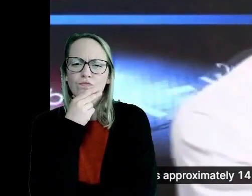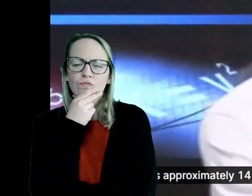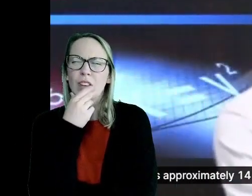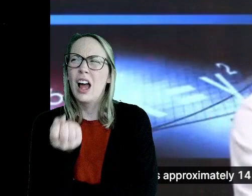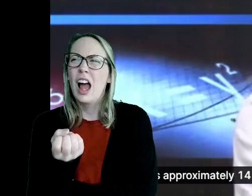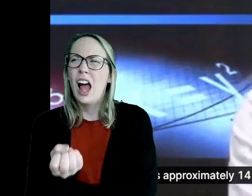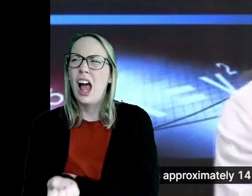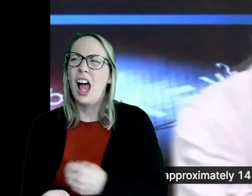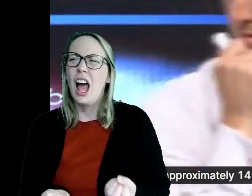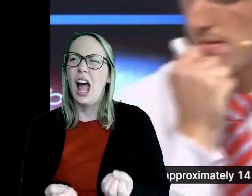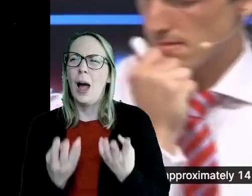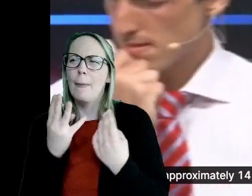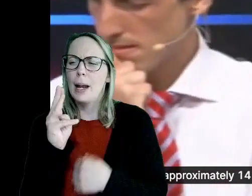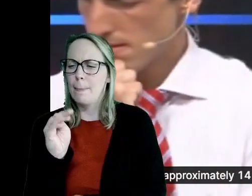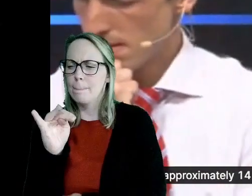miles is that?